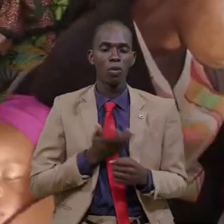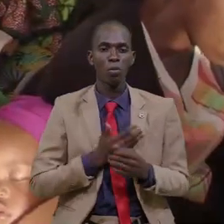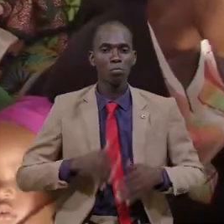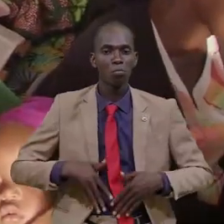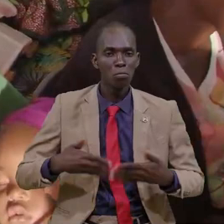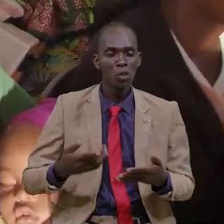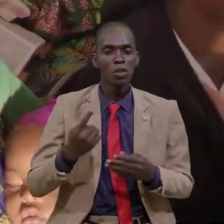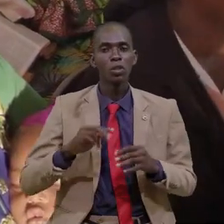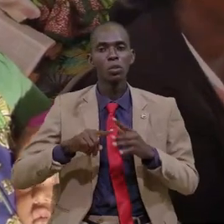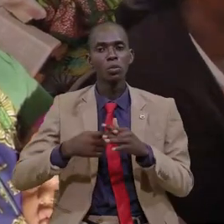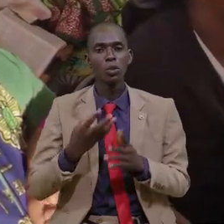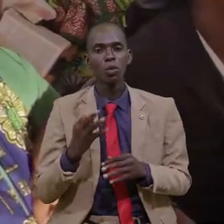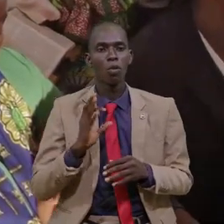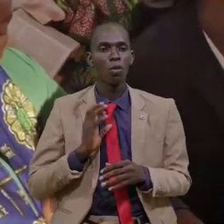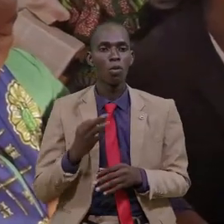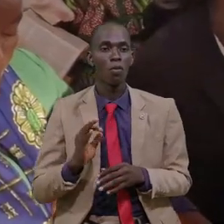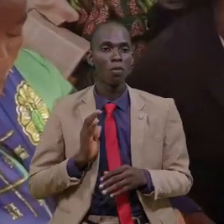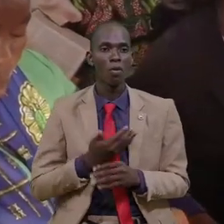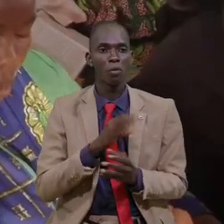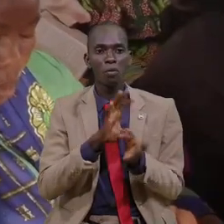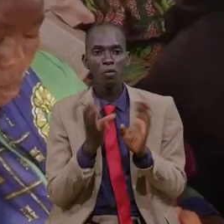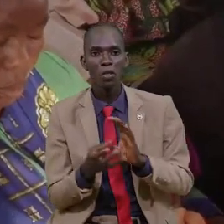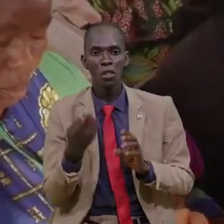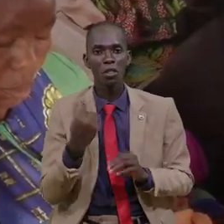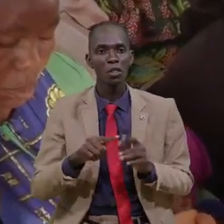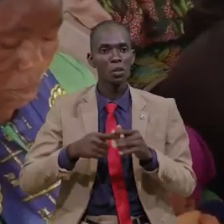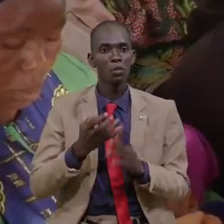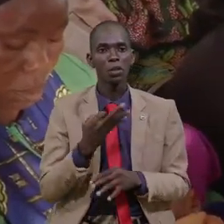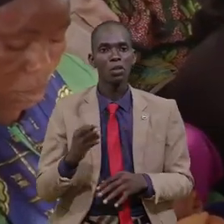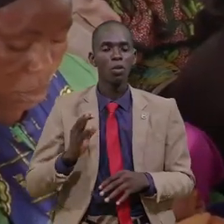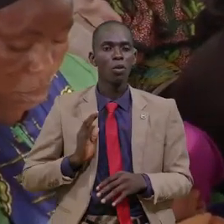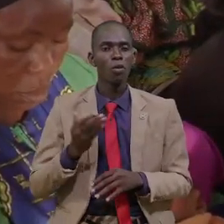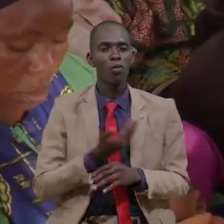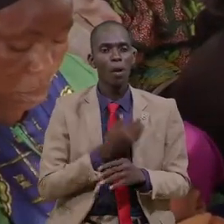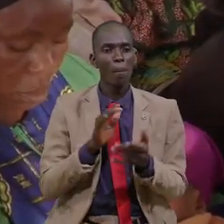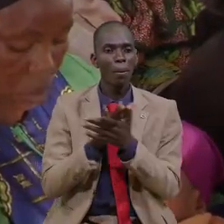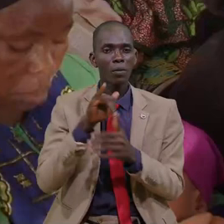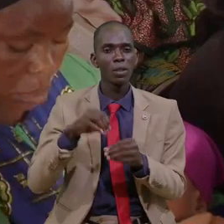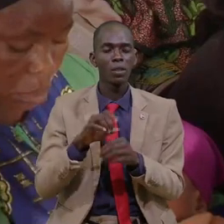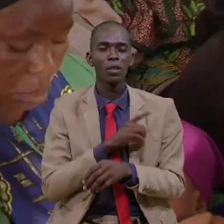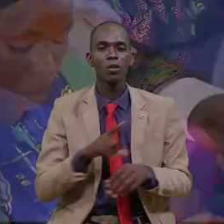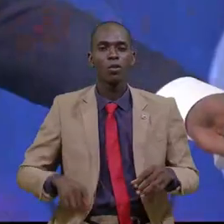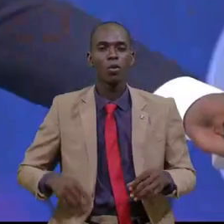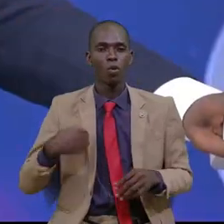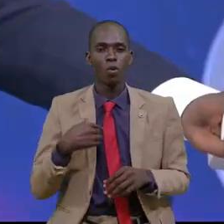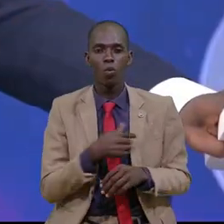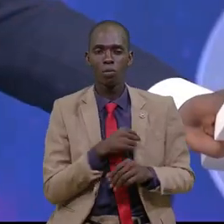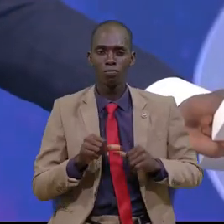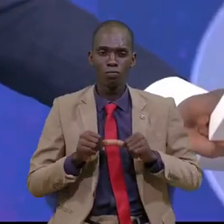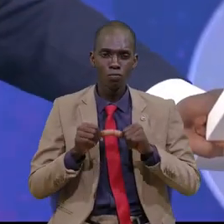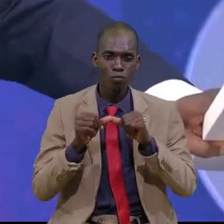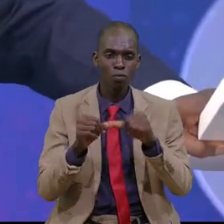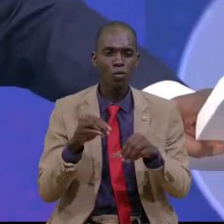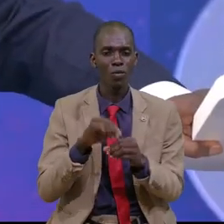of our conversion, the beginning of our believing in the Lord, we hold that